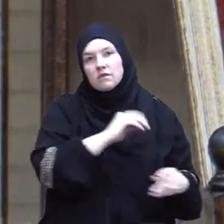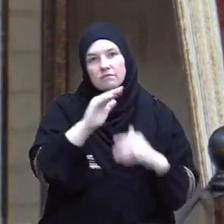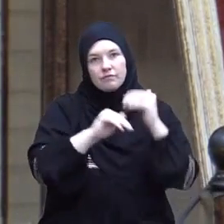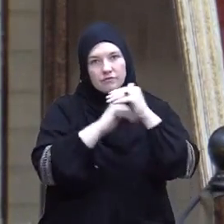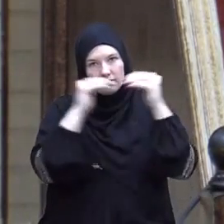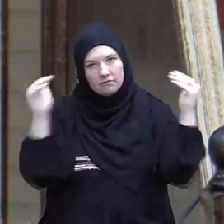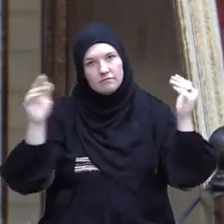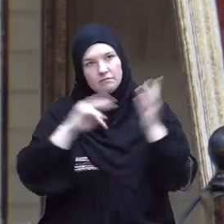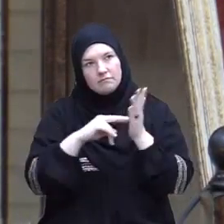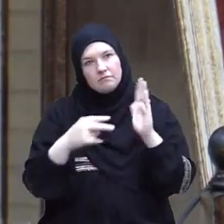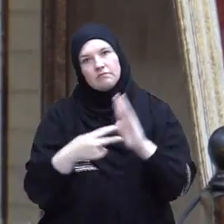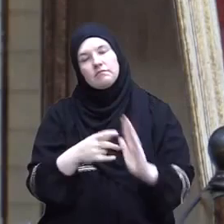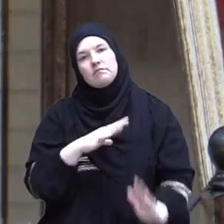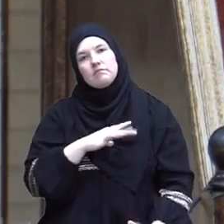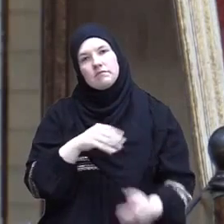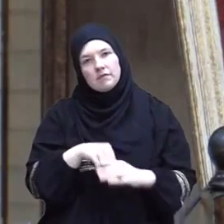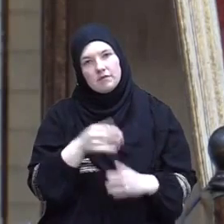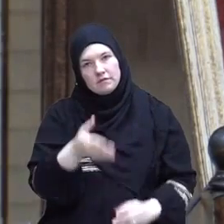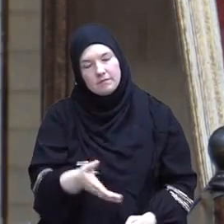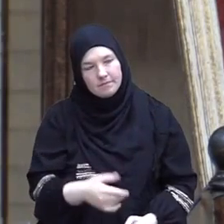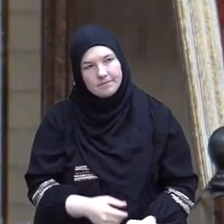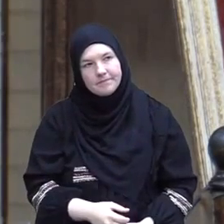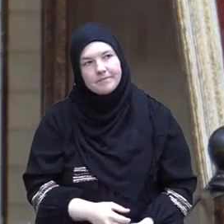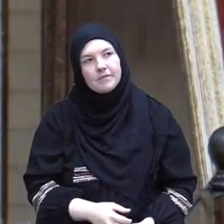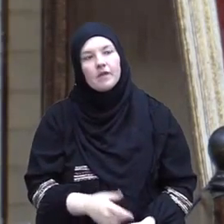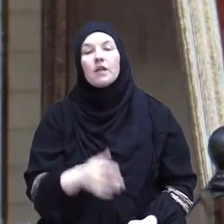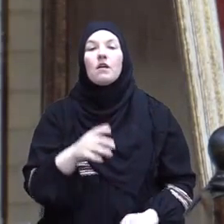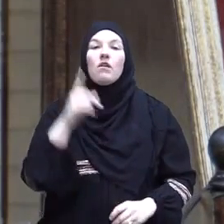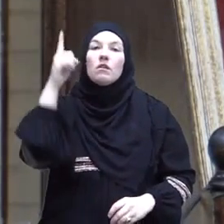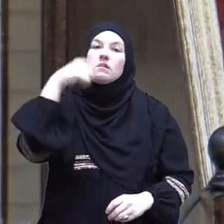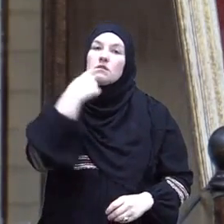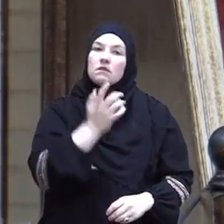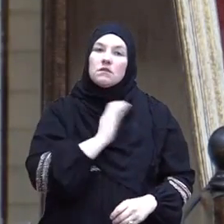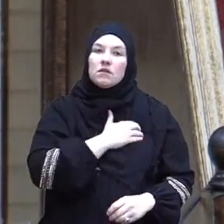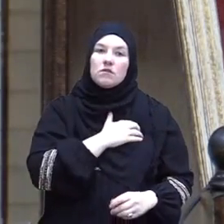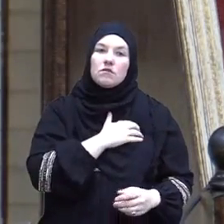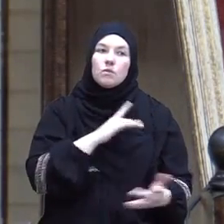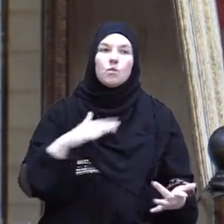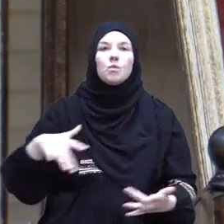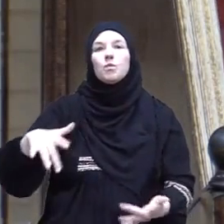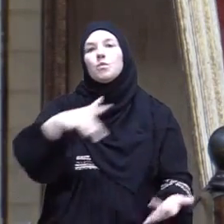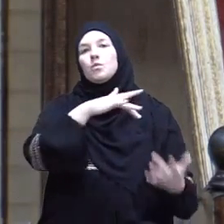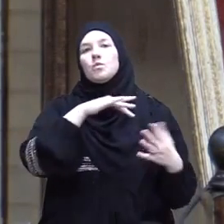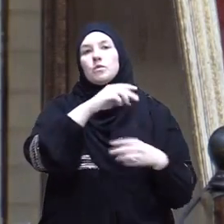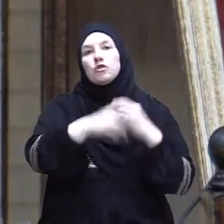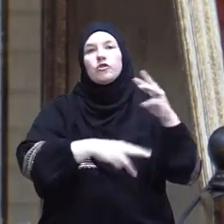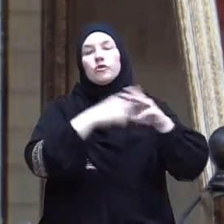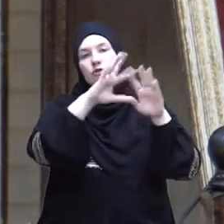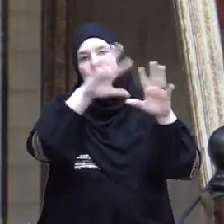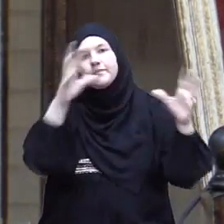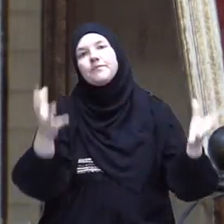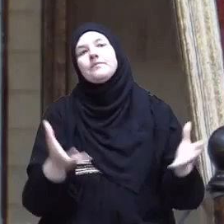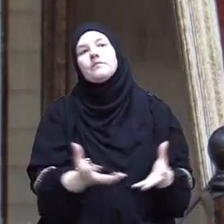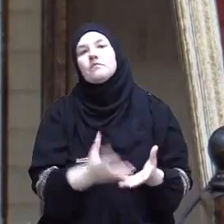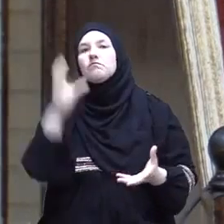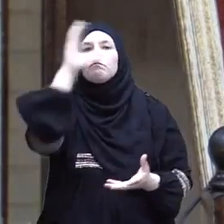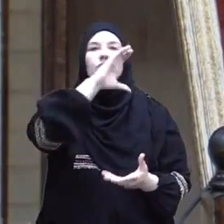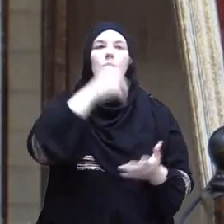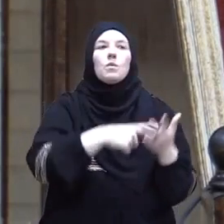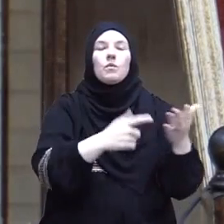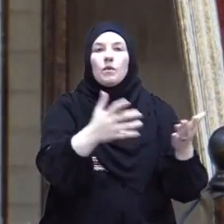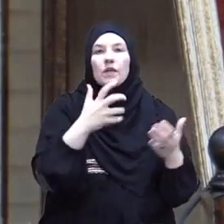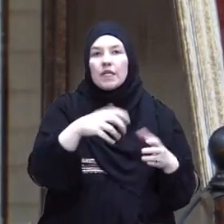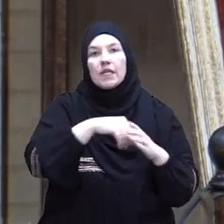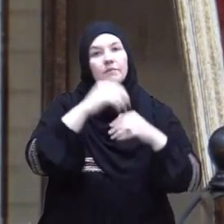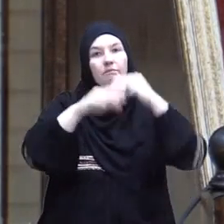be implied here. As Allah tells us to roam the earth, to seek our provision, Allah is telling us in paradise,